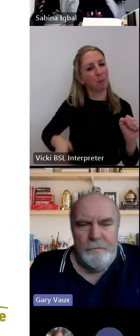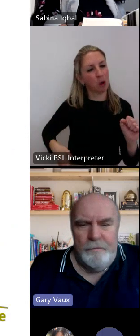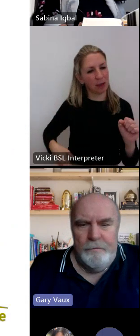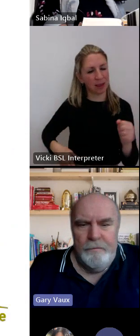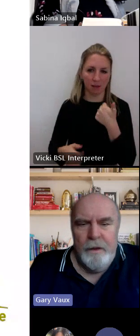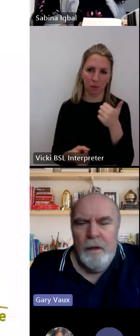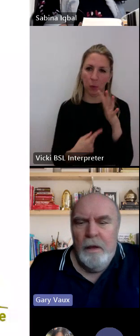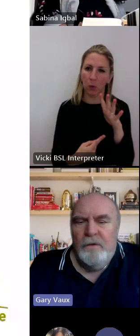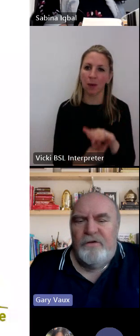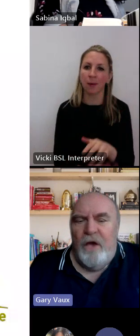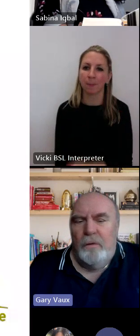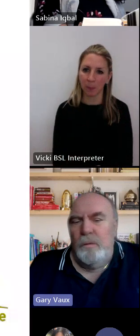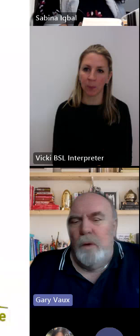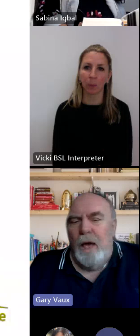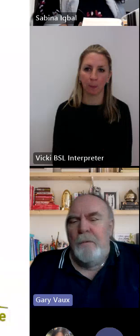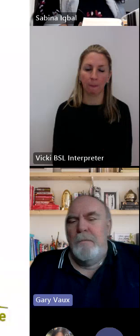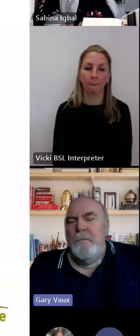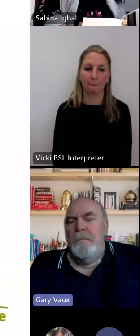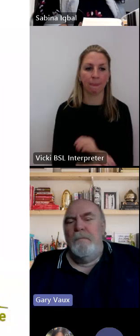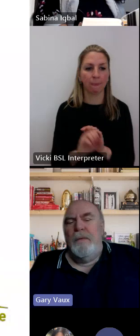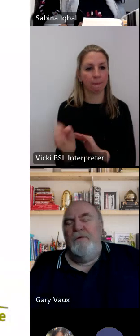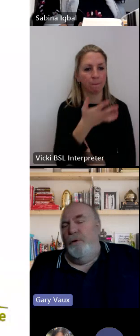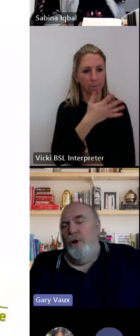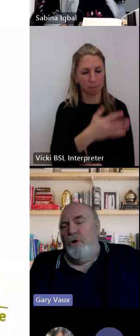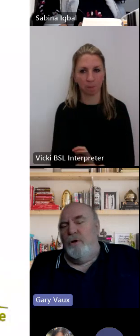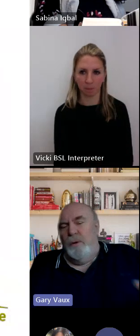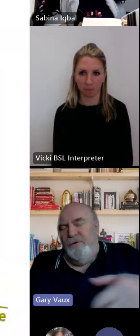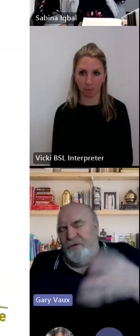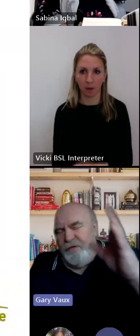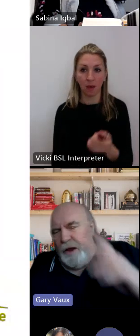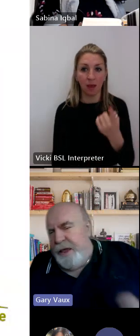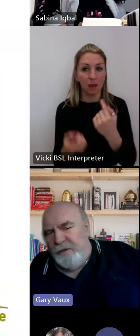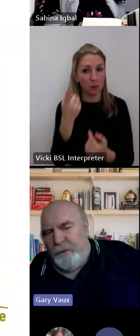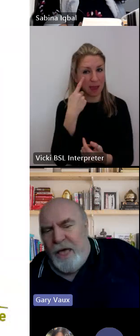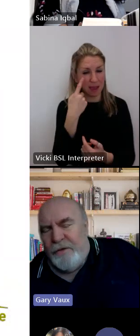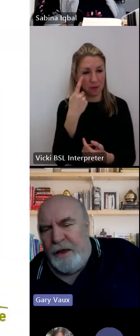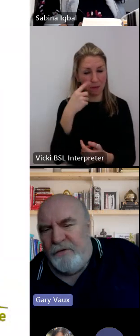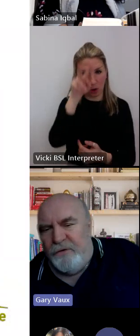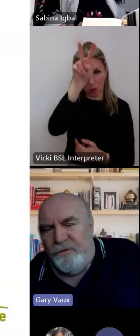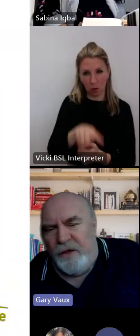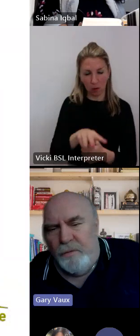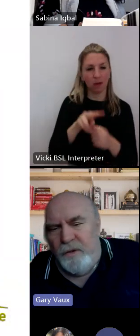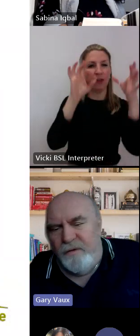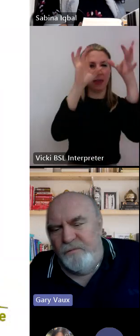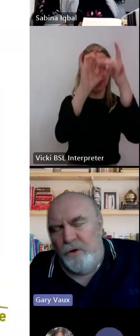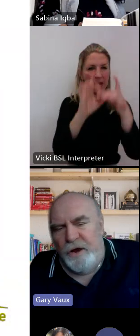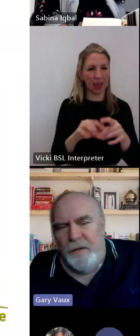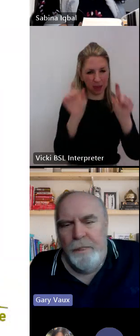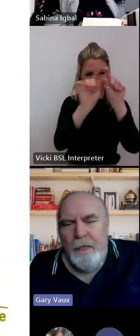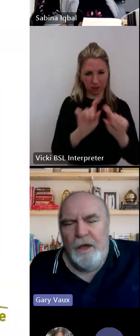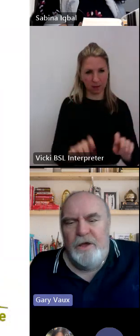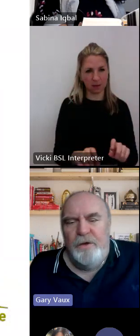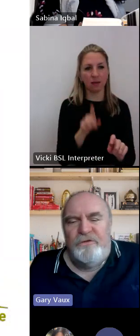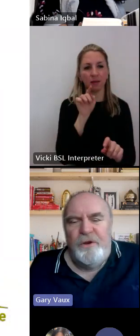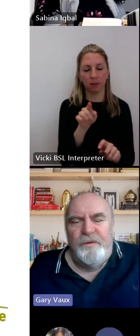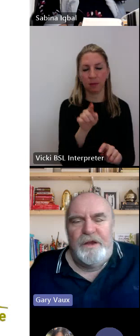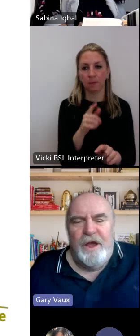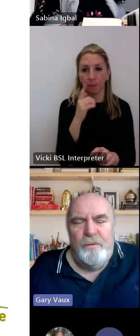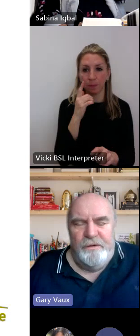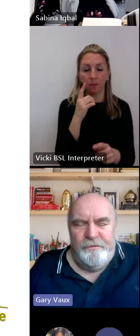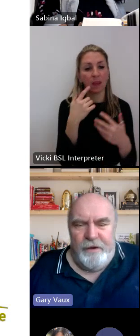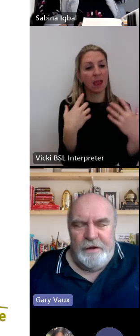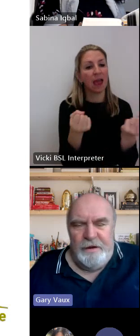please, Matt. So if you look, when you see the links, when you get the links, you'll see we've even got a